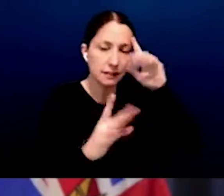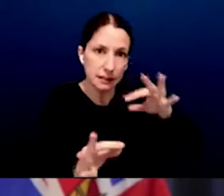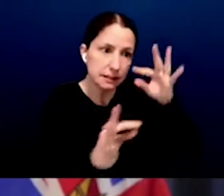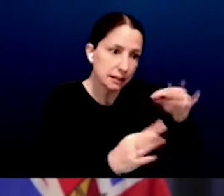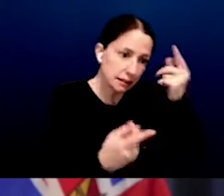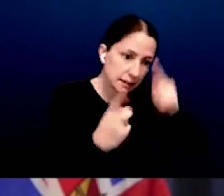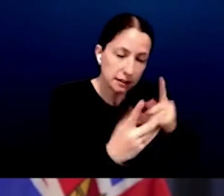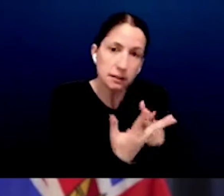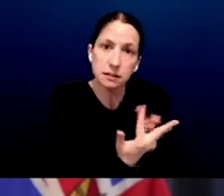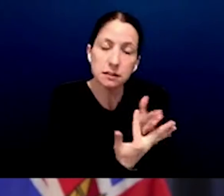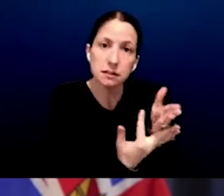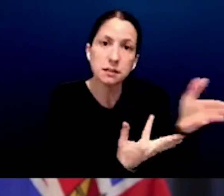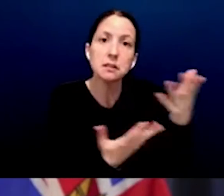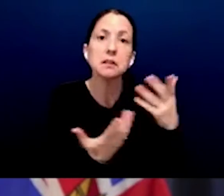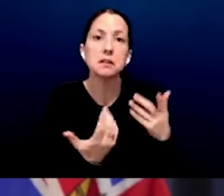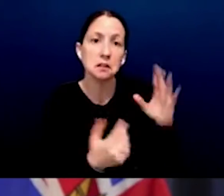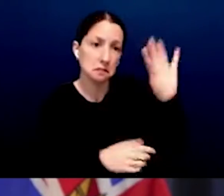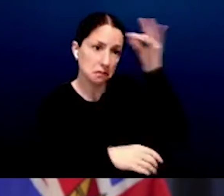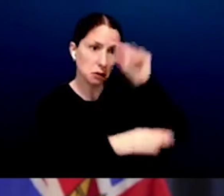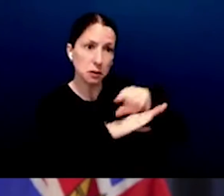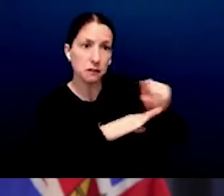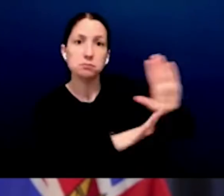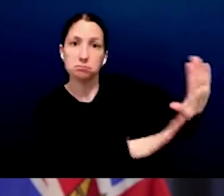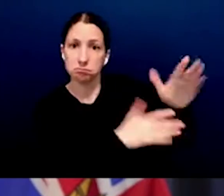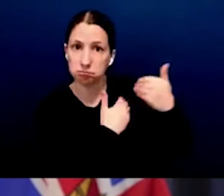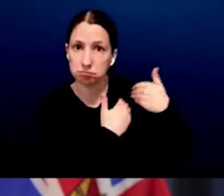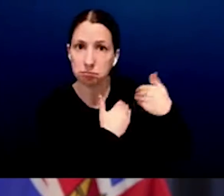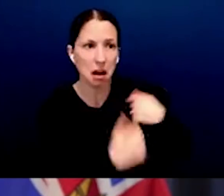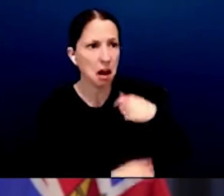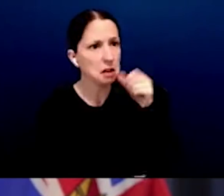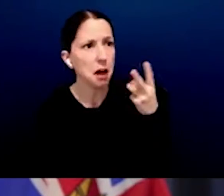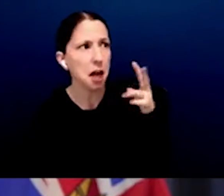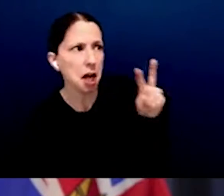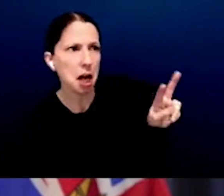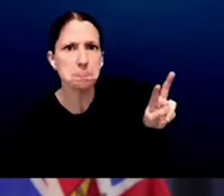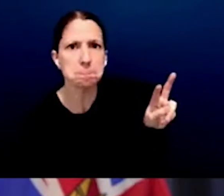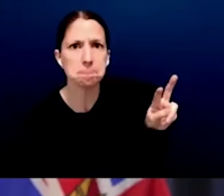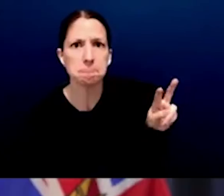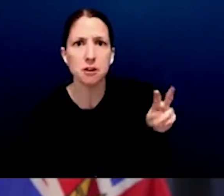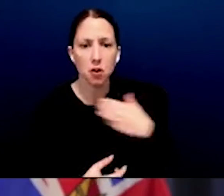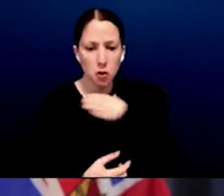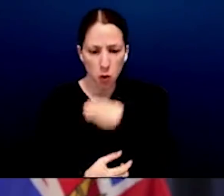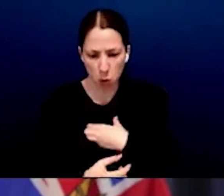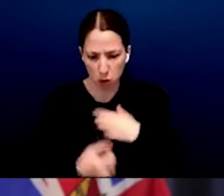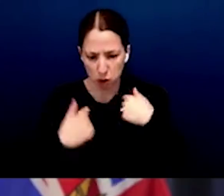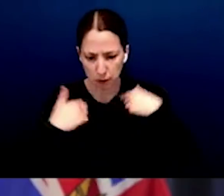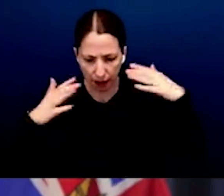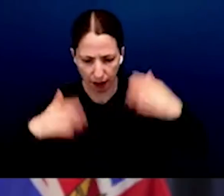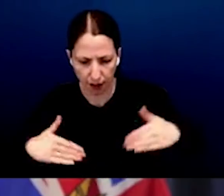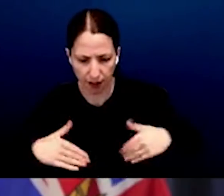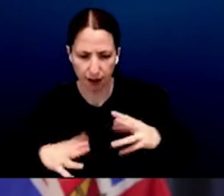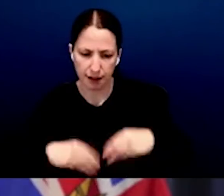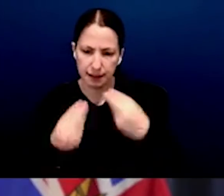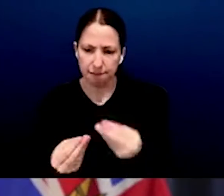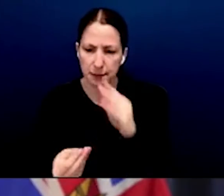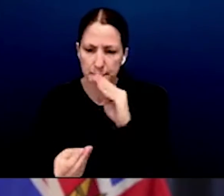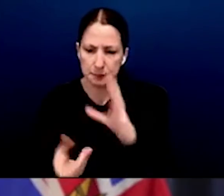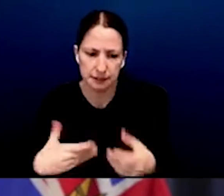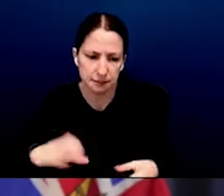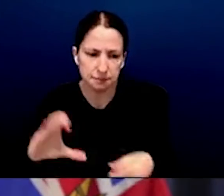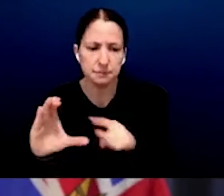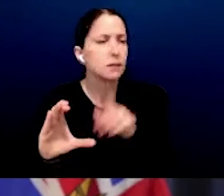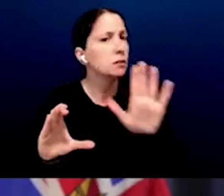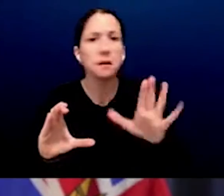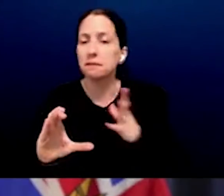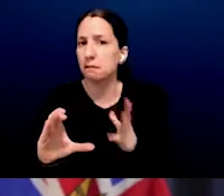federal government. I don't begrudge them that. I do not regret for a minute that we took immediate steps to give people confidence that they could travel with